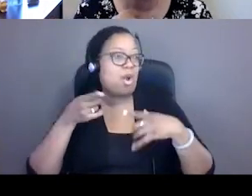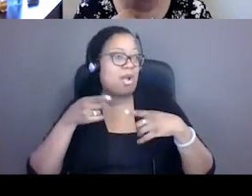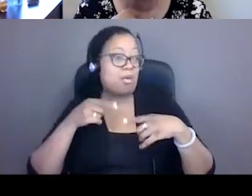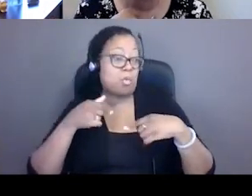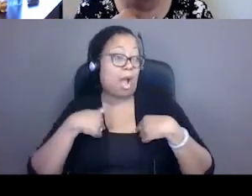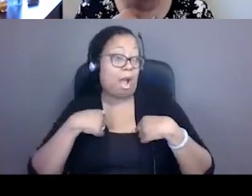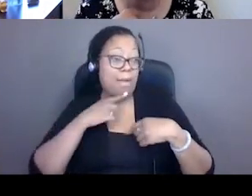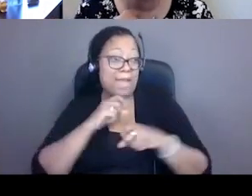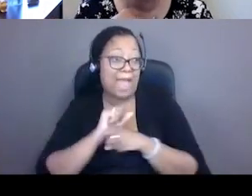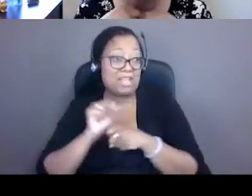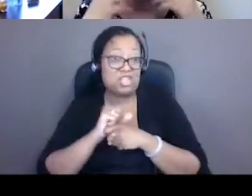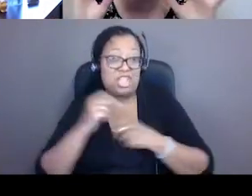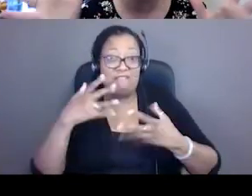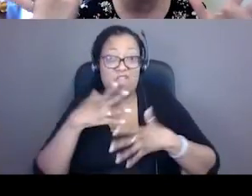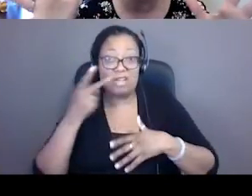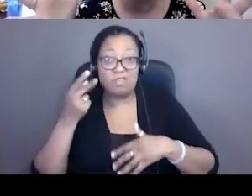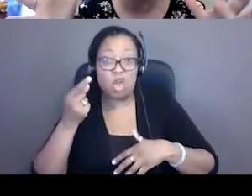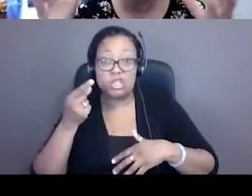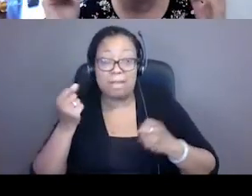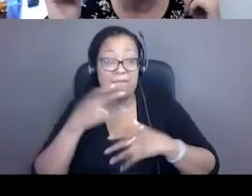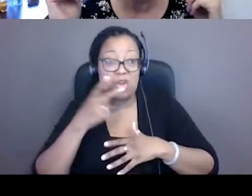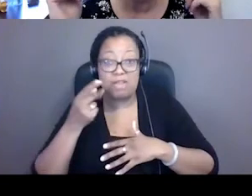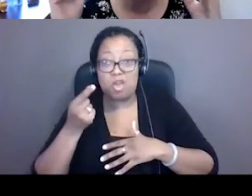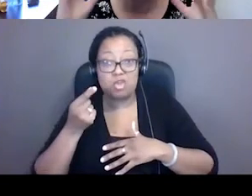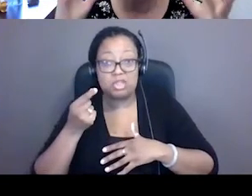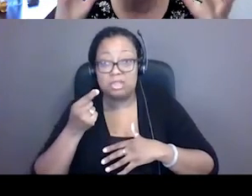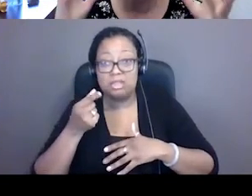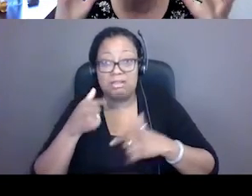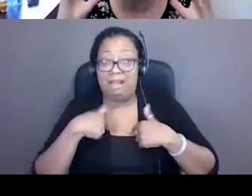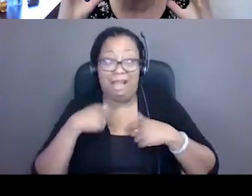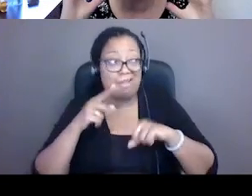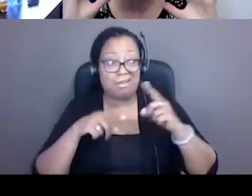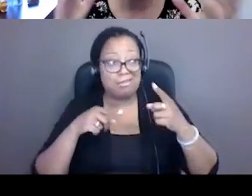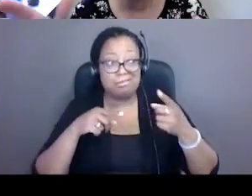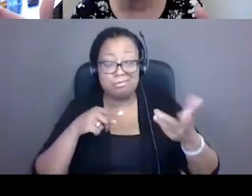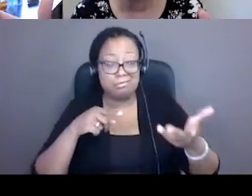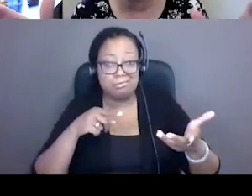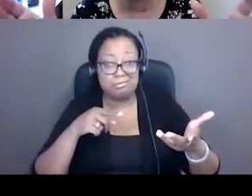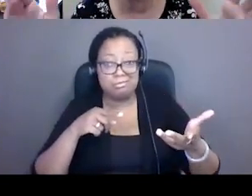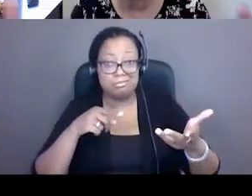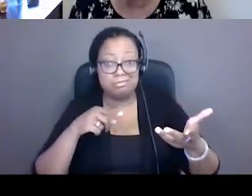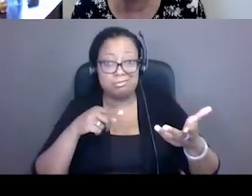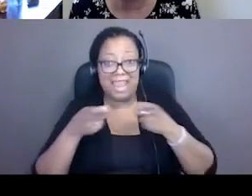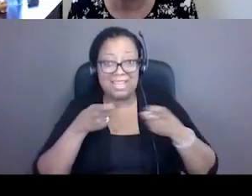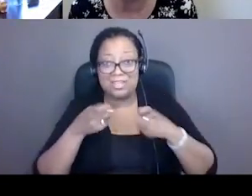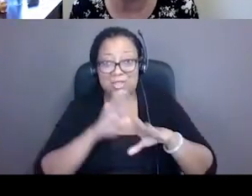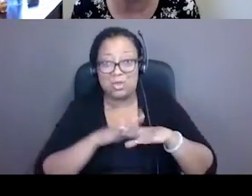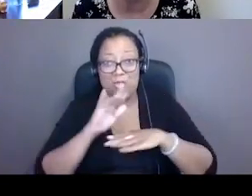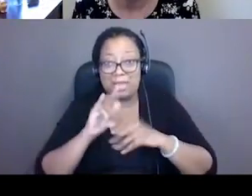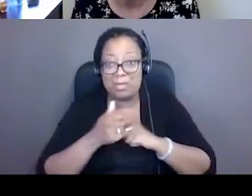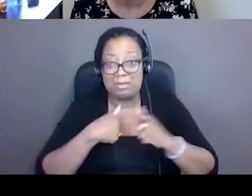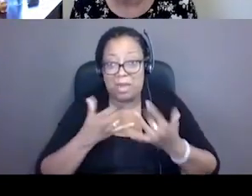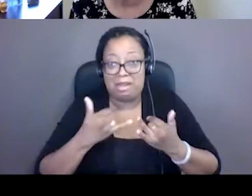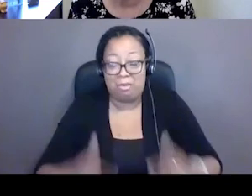I'm actually phobic of dogs. I'm so afraid of dogs that I can't even handle the fact that he's even on this plane with me